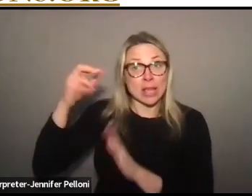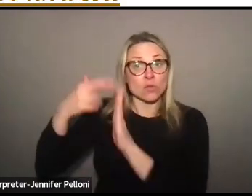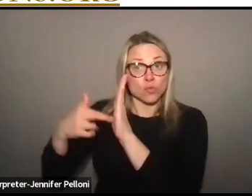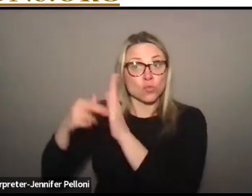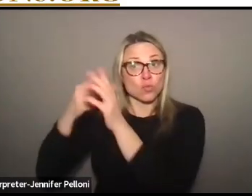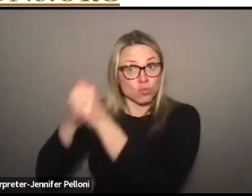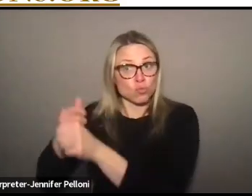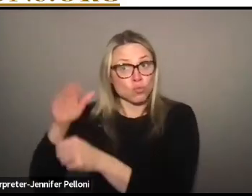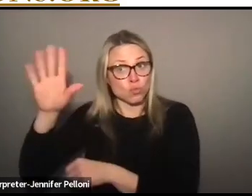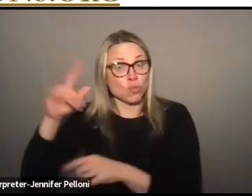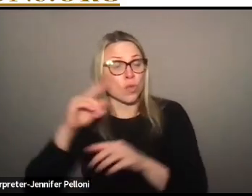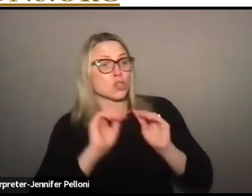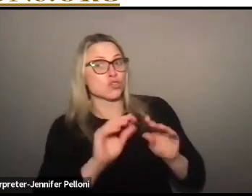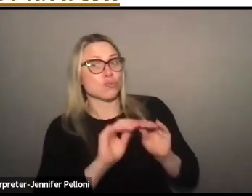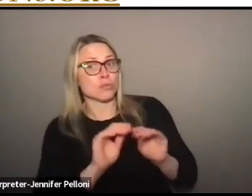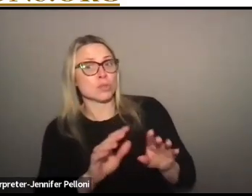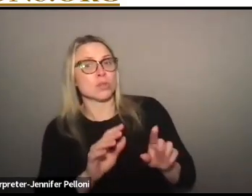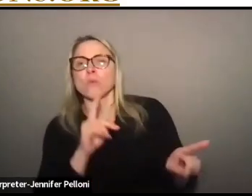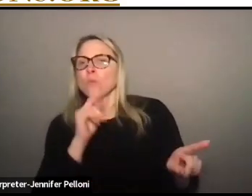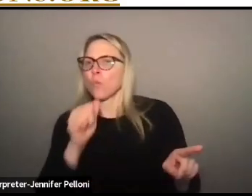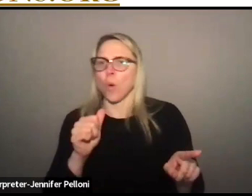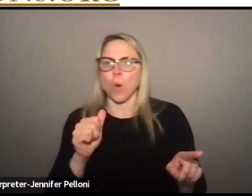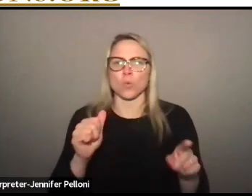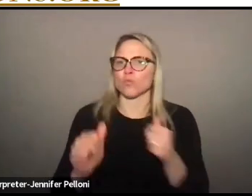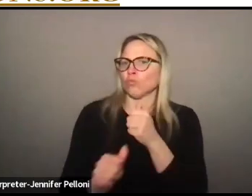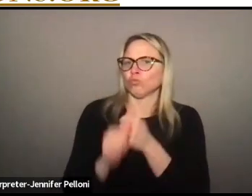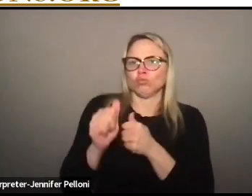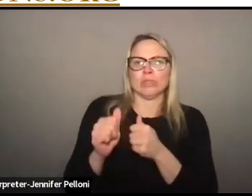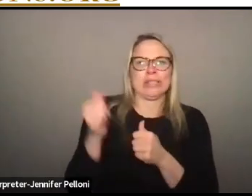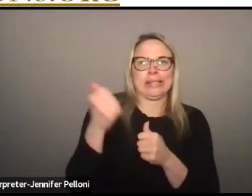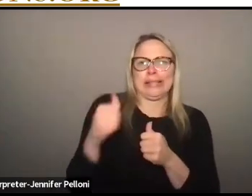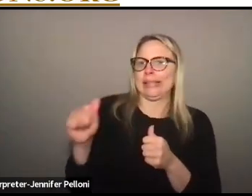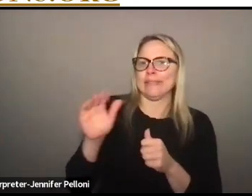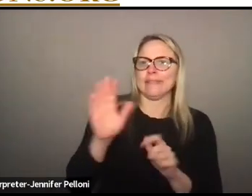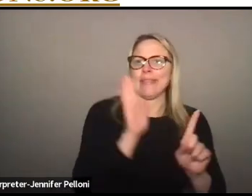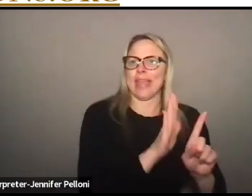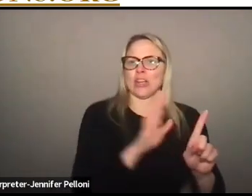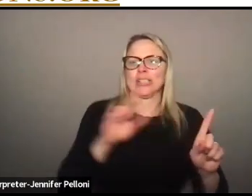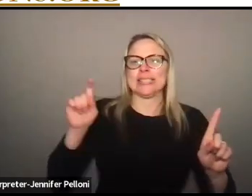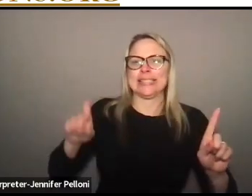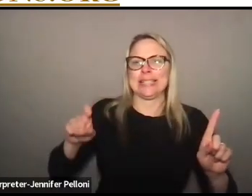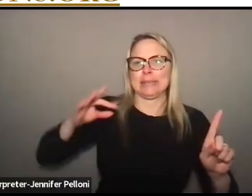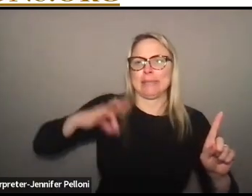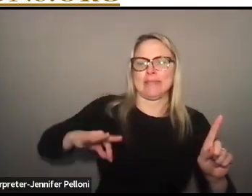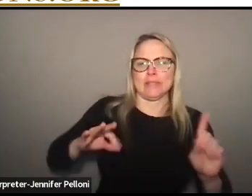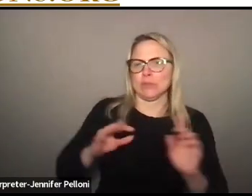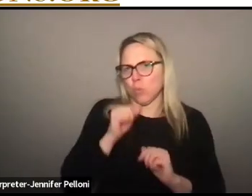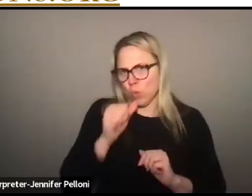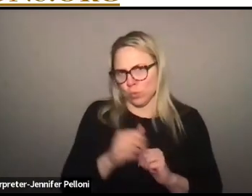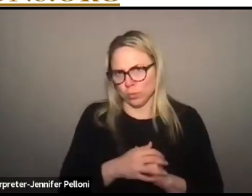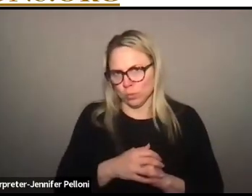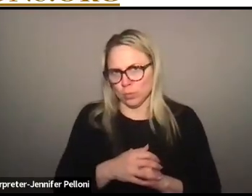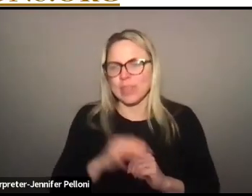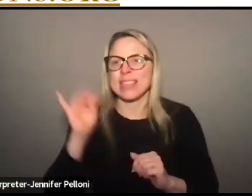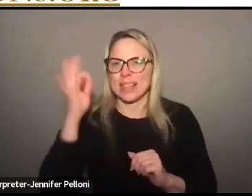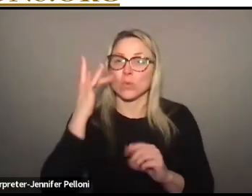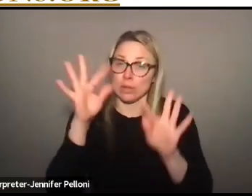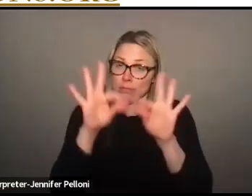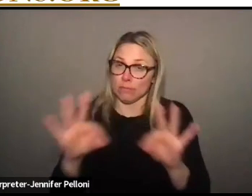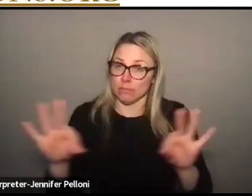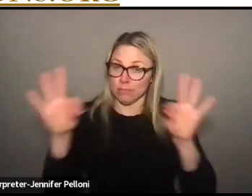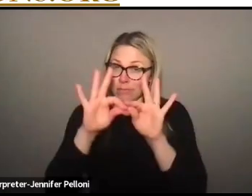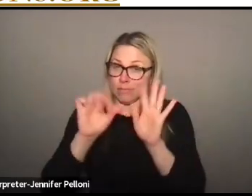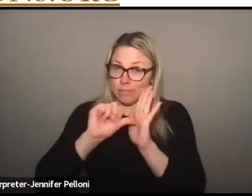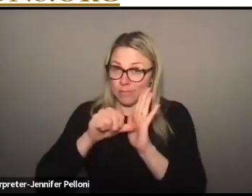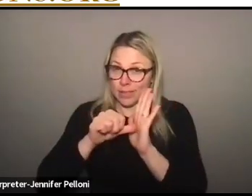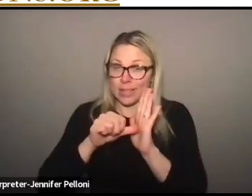disbursements, it will not jeopardize any of the means tested benefits, SSI and Medicaid. That's why it's important